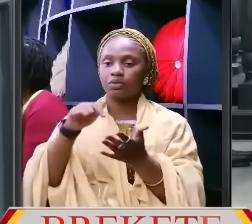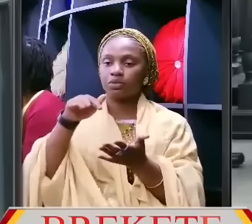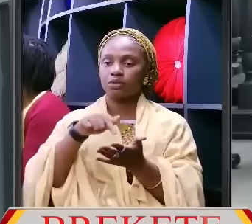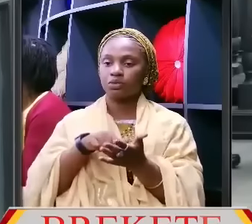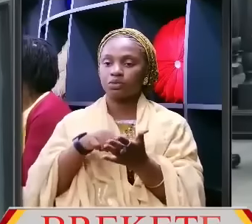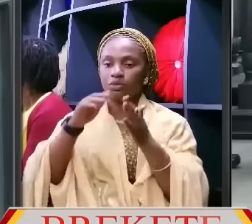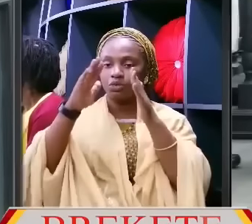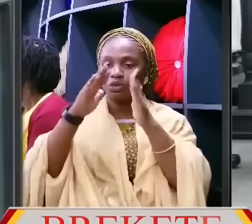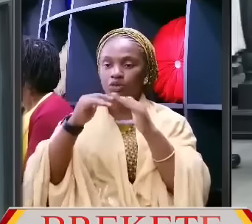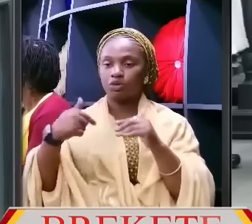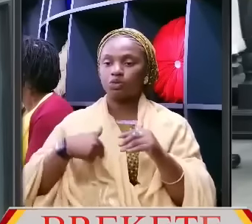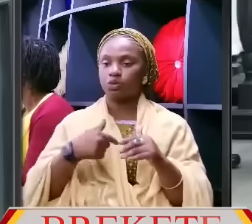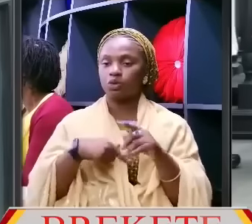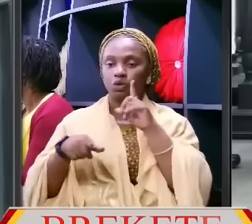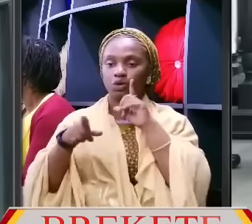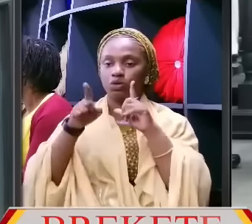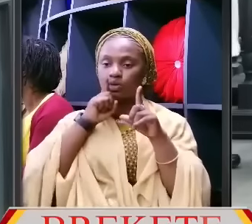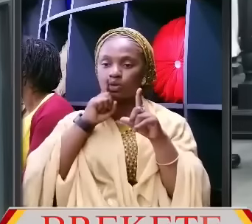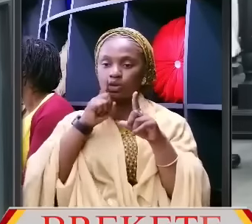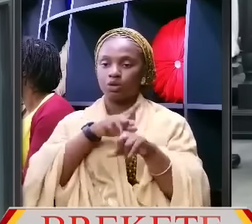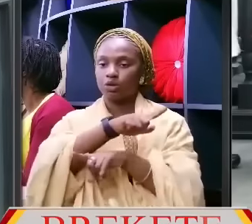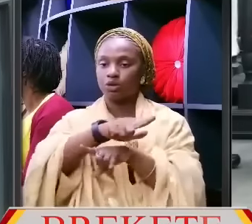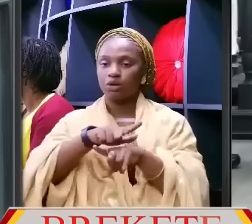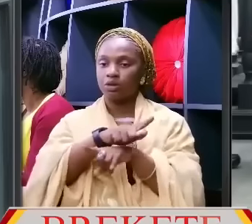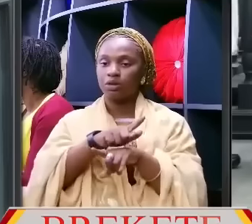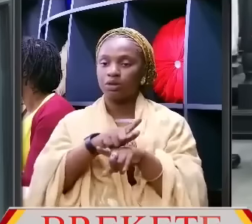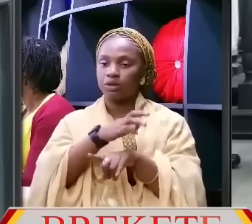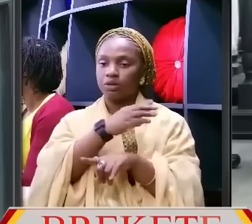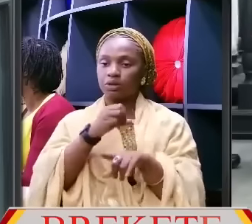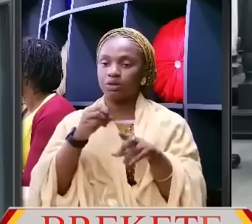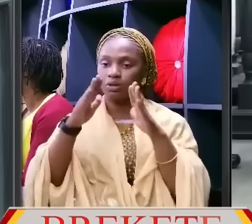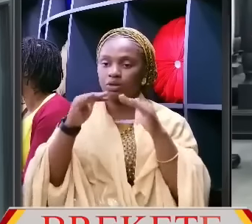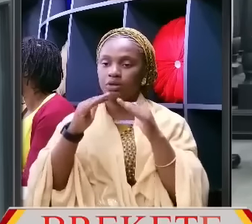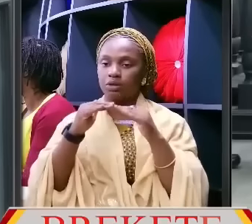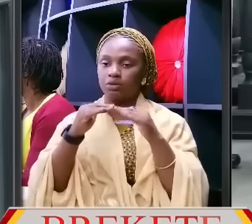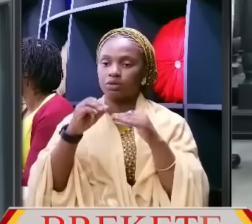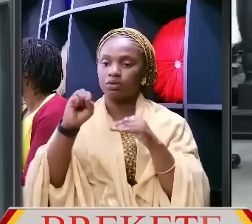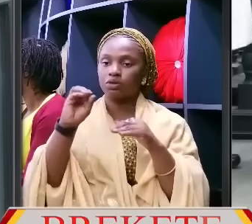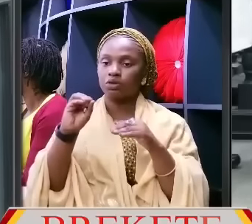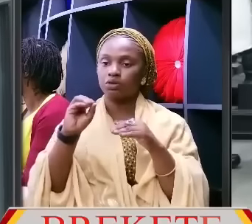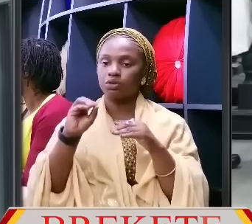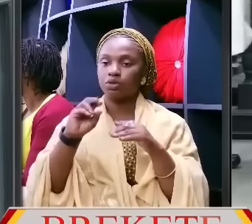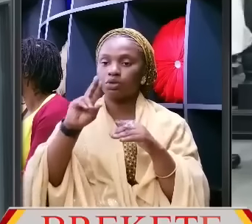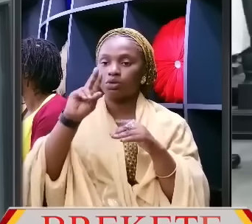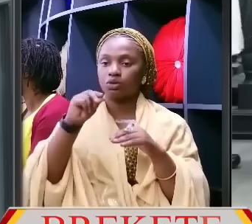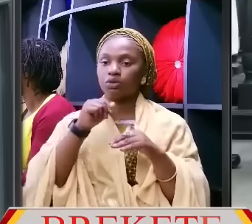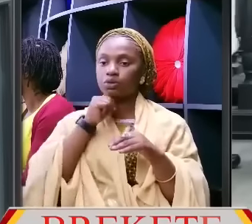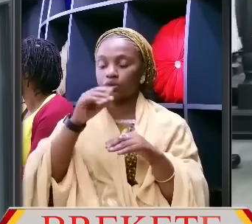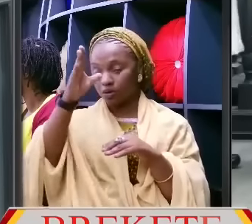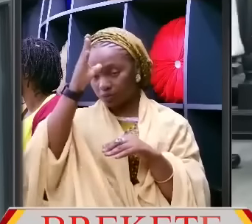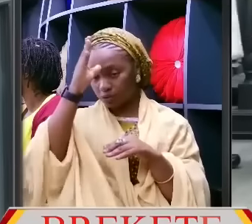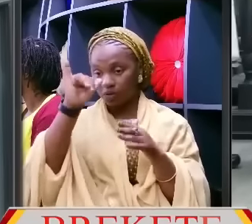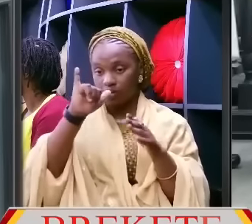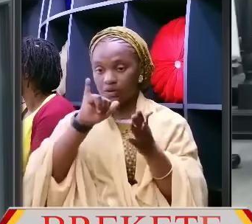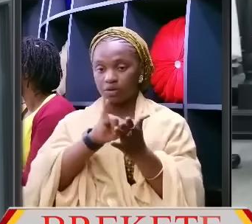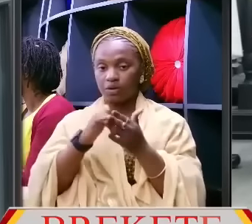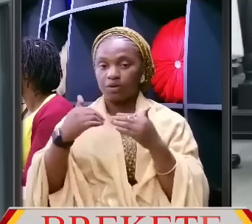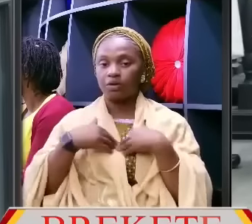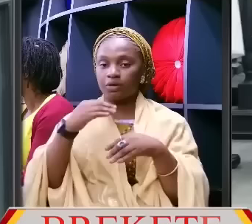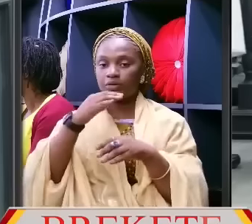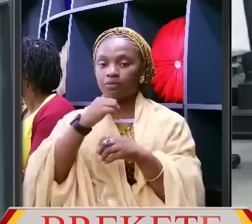this house where they talk, the land and the house. So nobody their father na in get